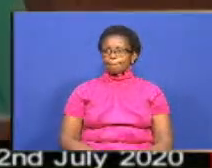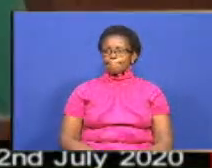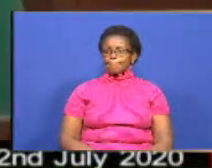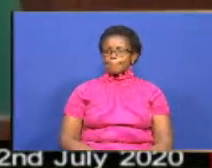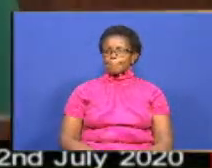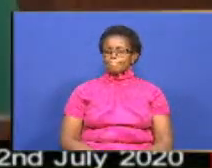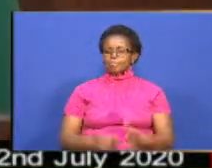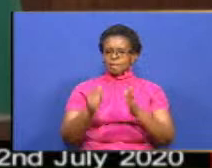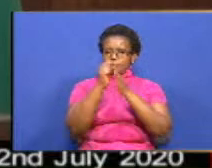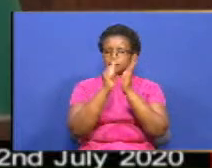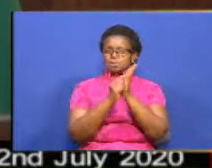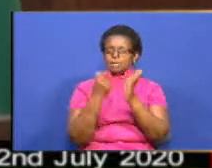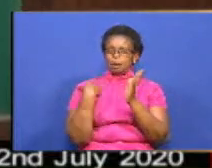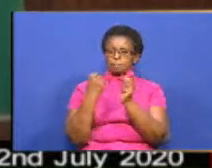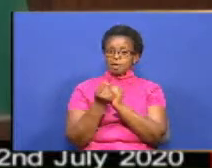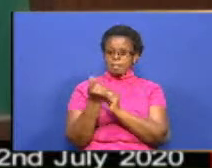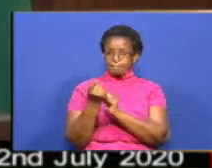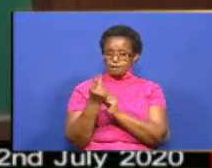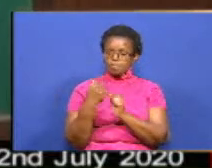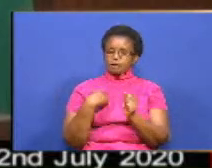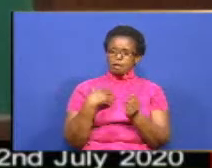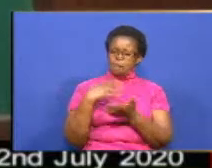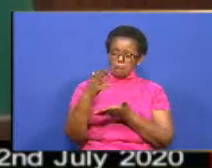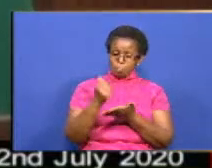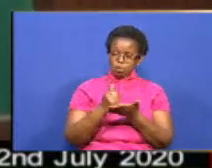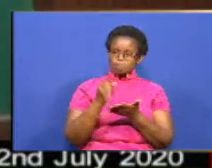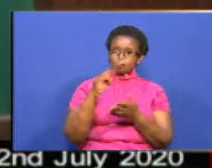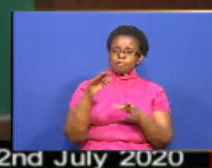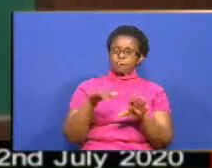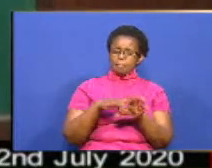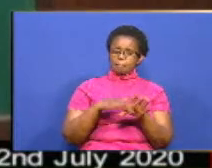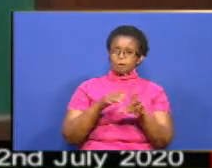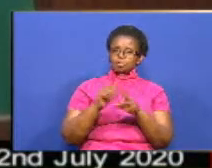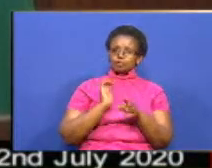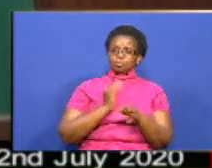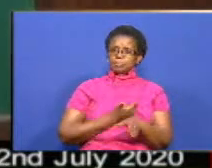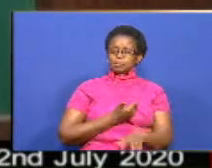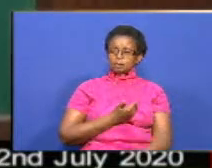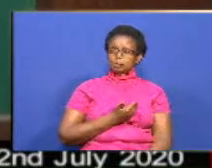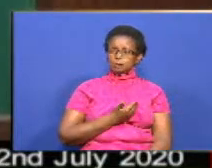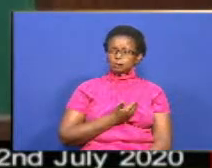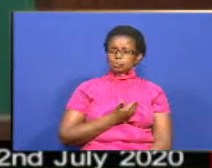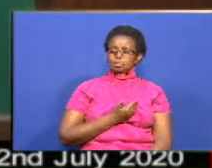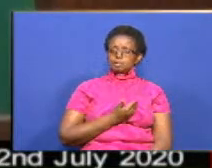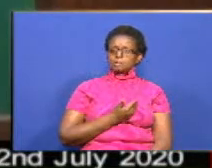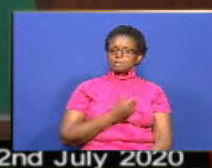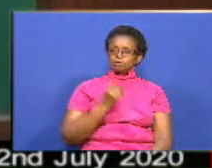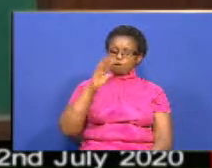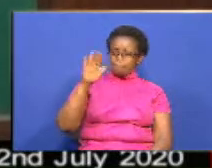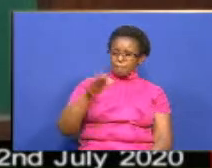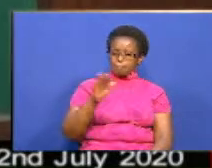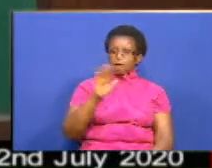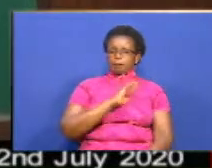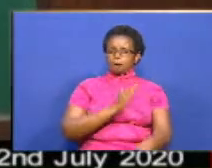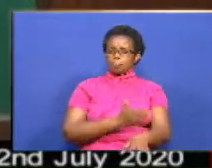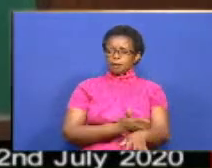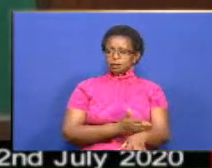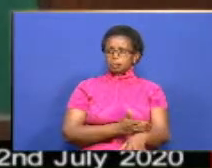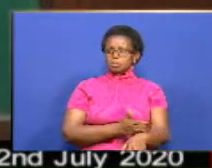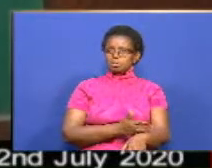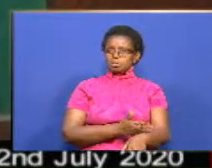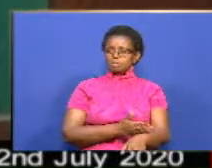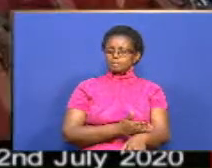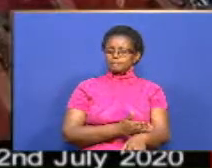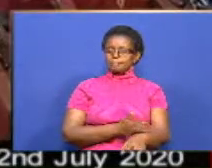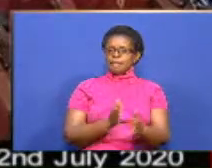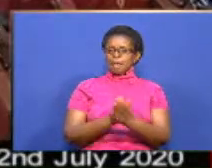Order number 11, appointment of a member to the Committee of Parliamentary Powers and